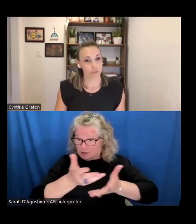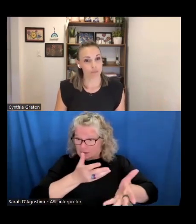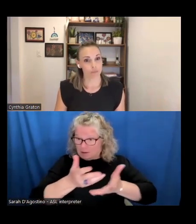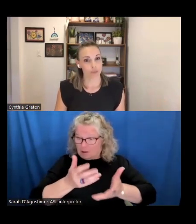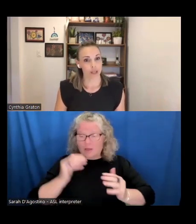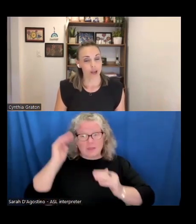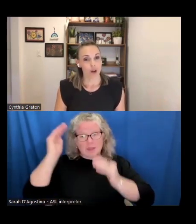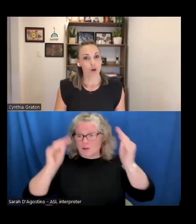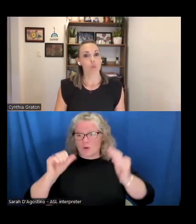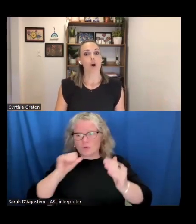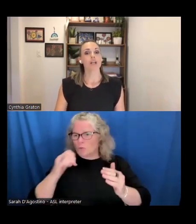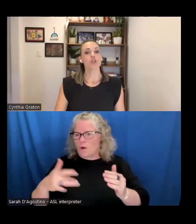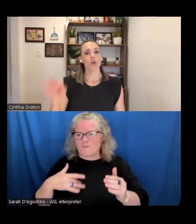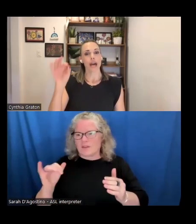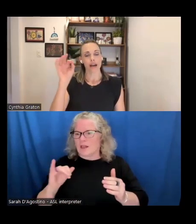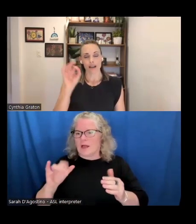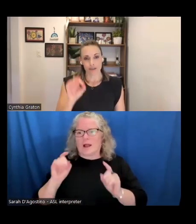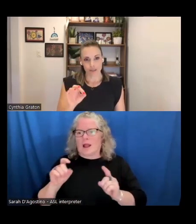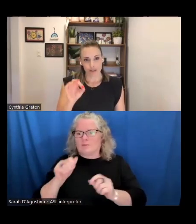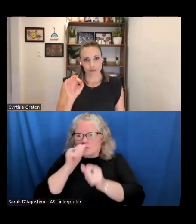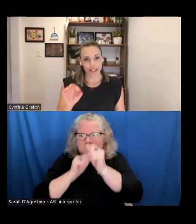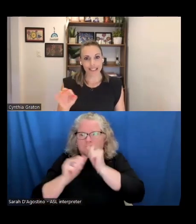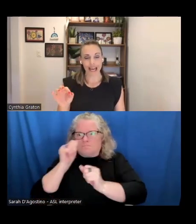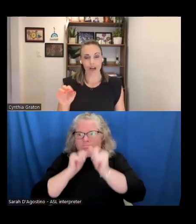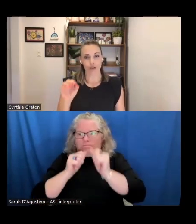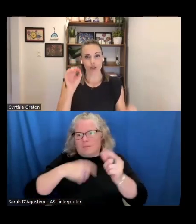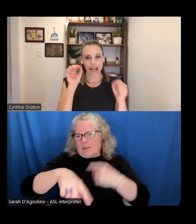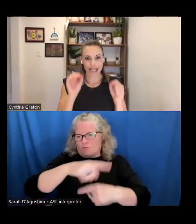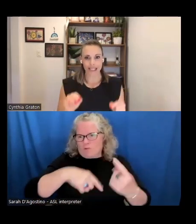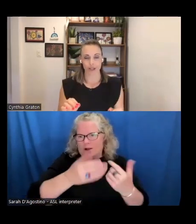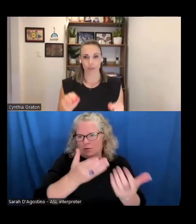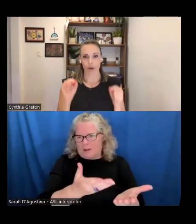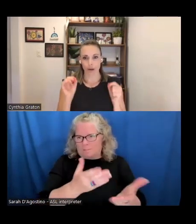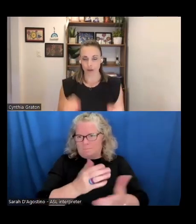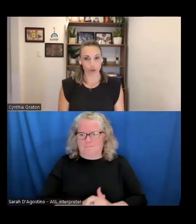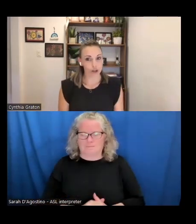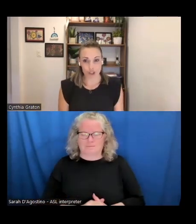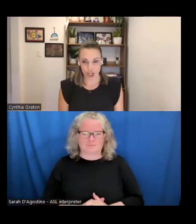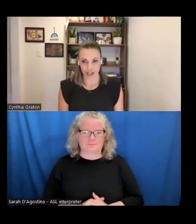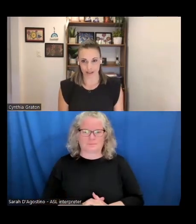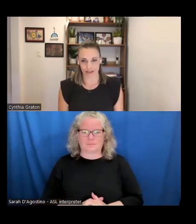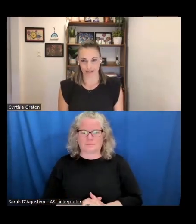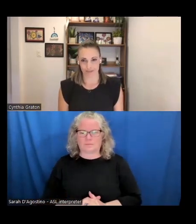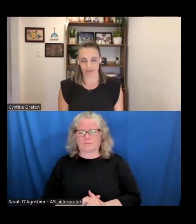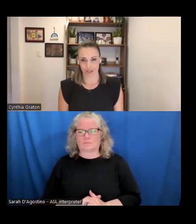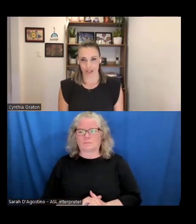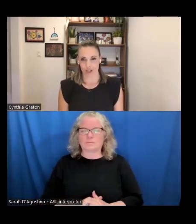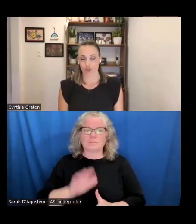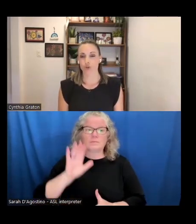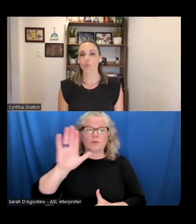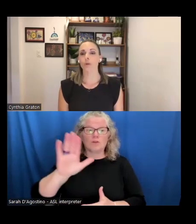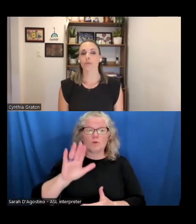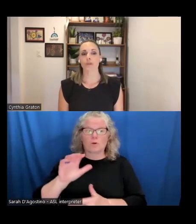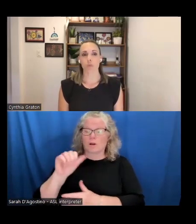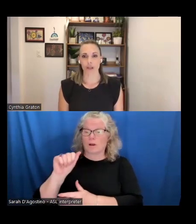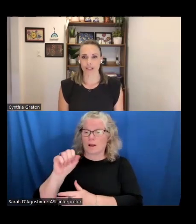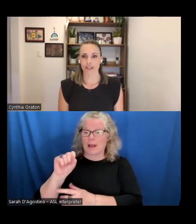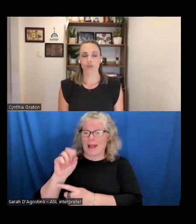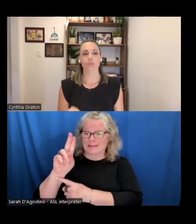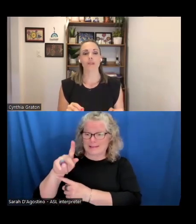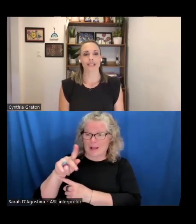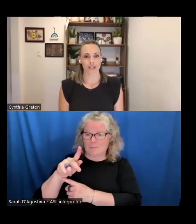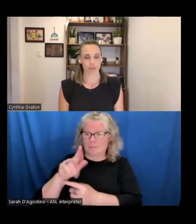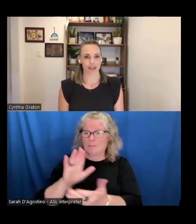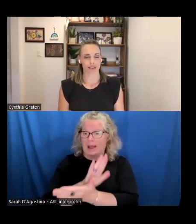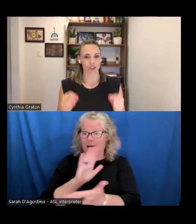So, once you have filled out your ASIP about your Jake, you will be